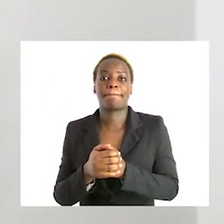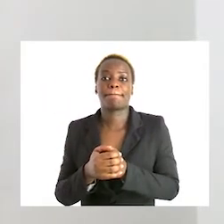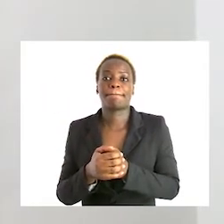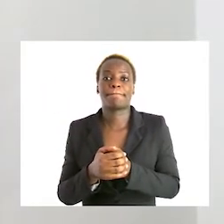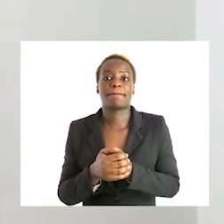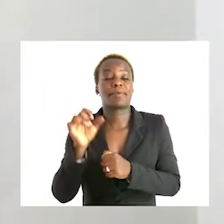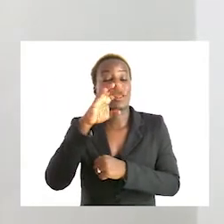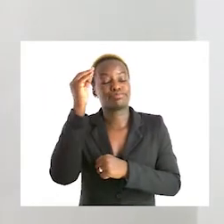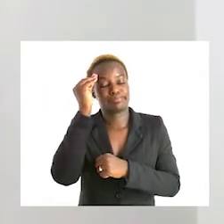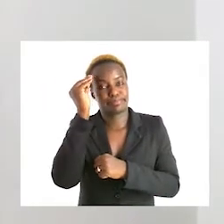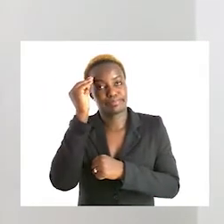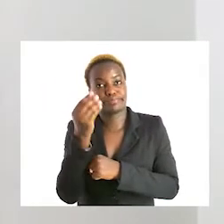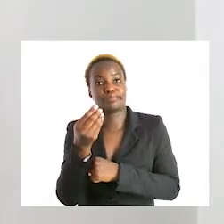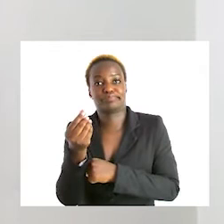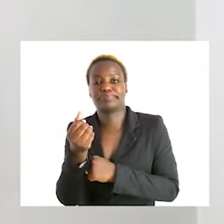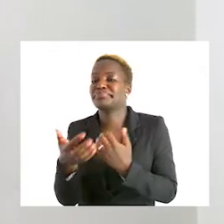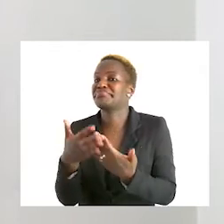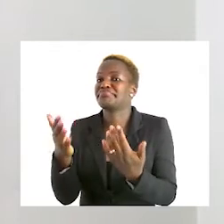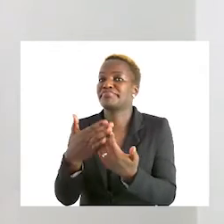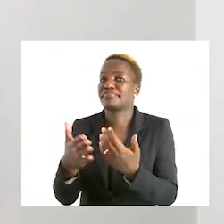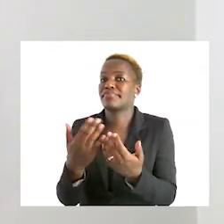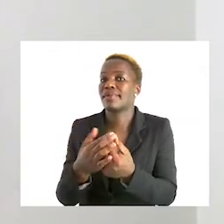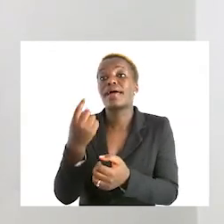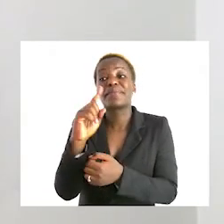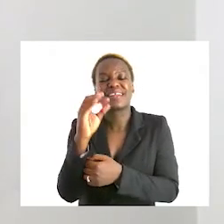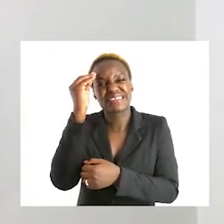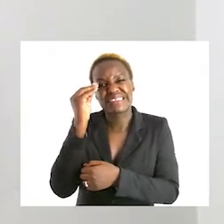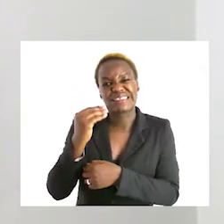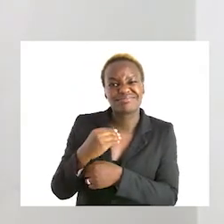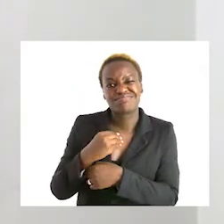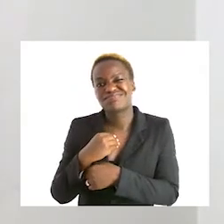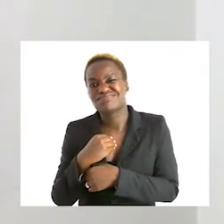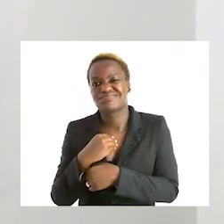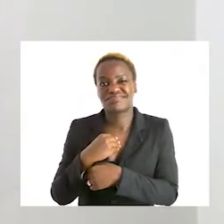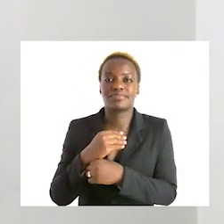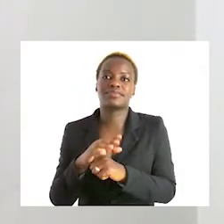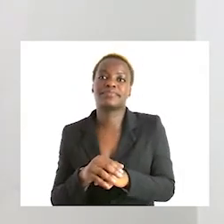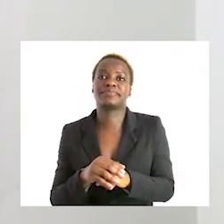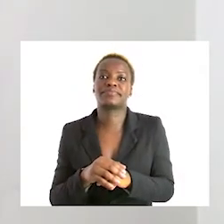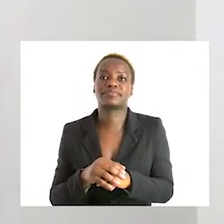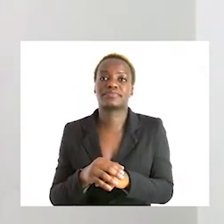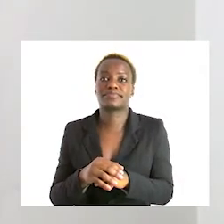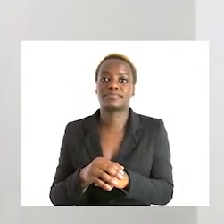know money, it's also fine. But if you don't, since we have also done our